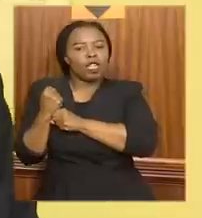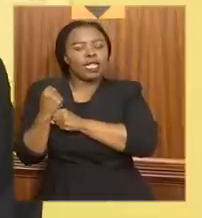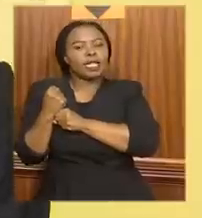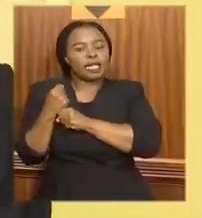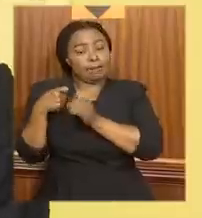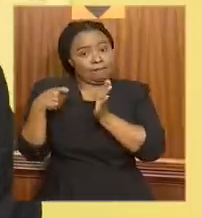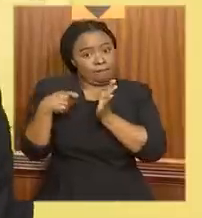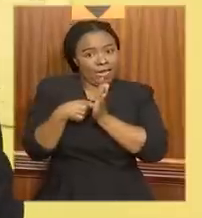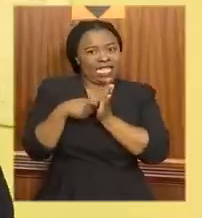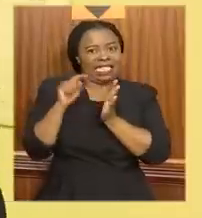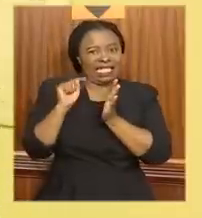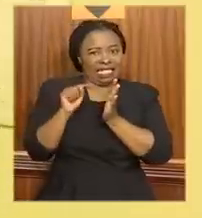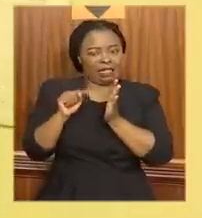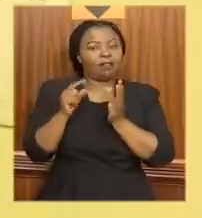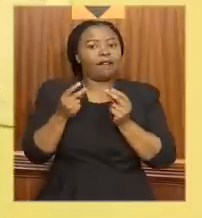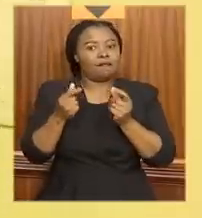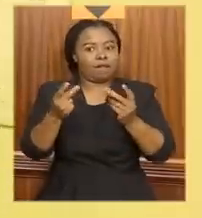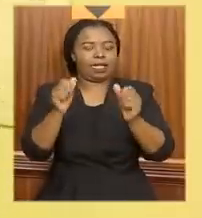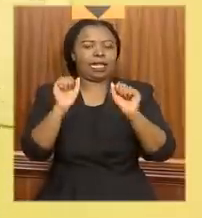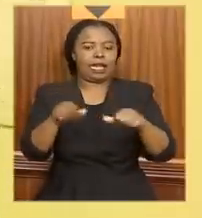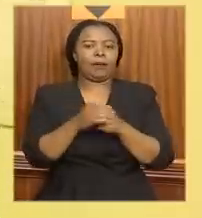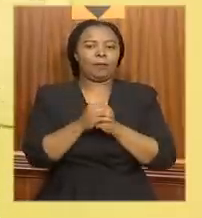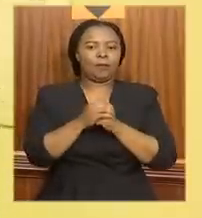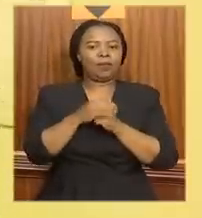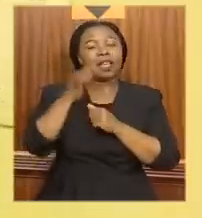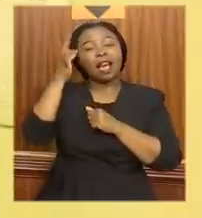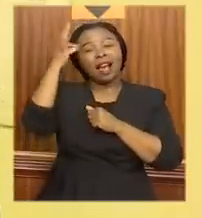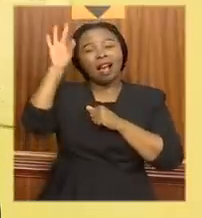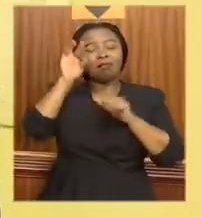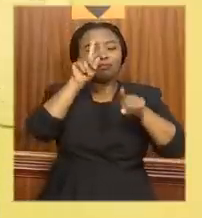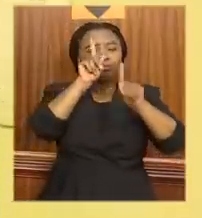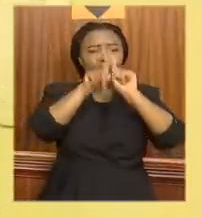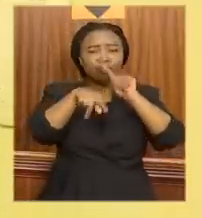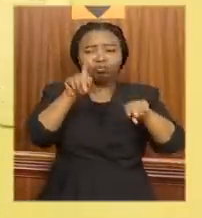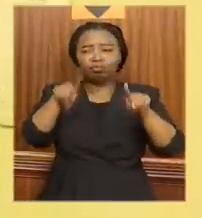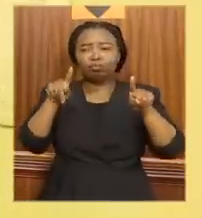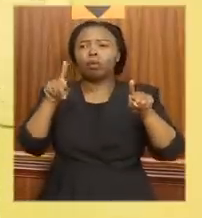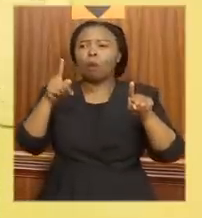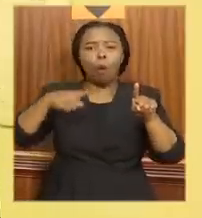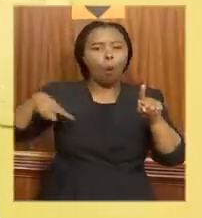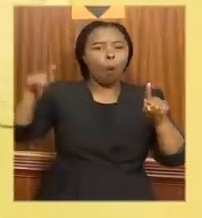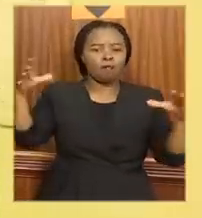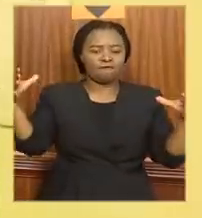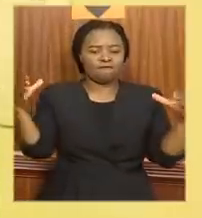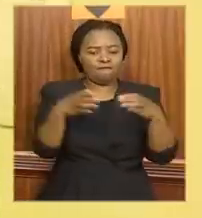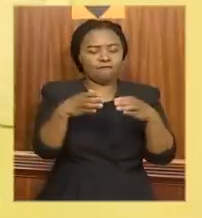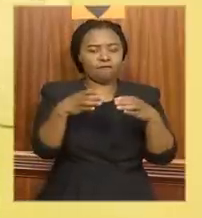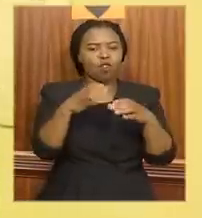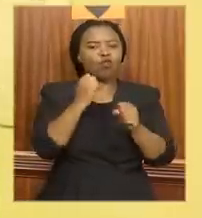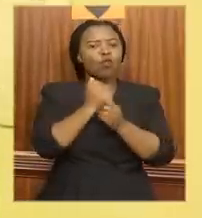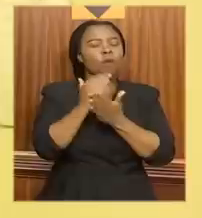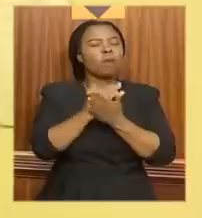The relevant government departments are working together to ensure that all projects from bid